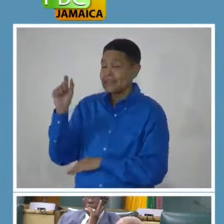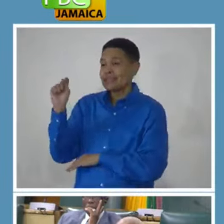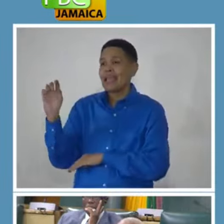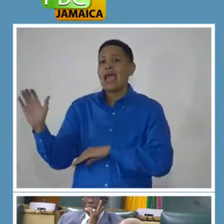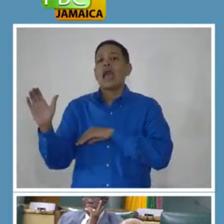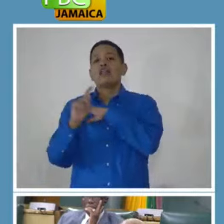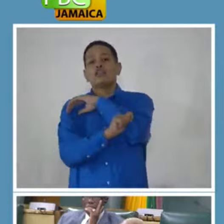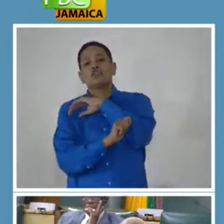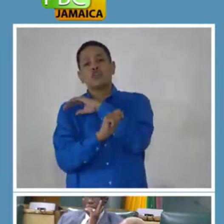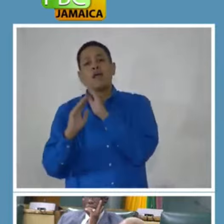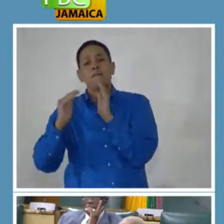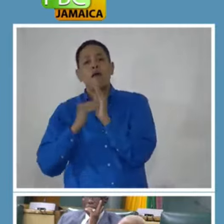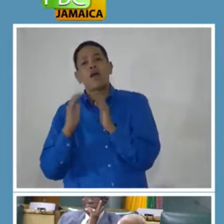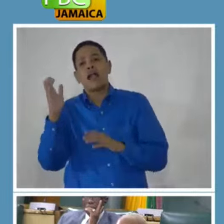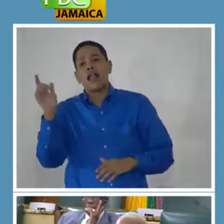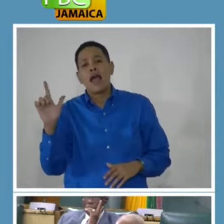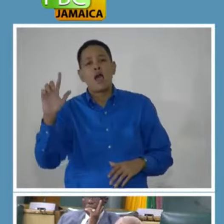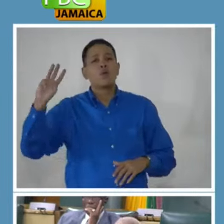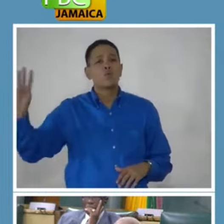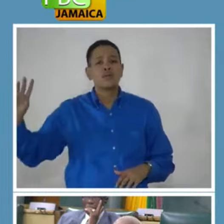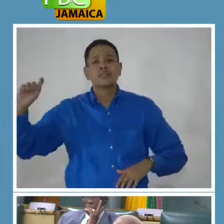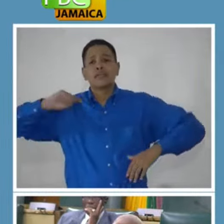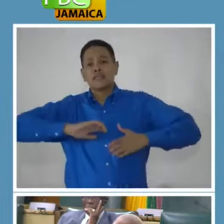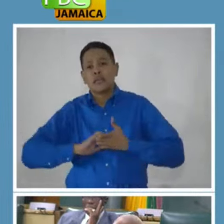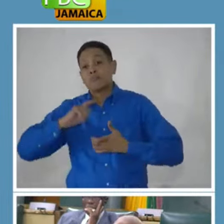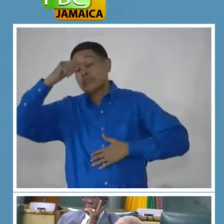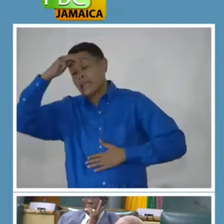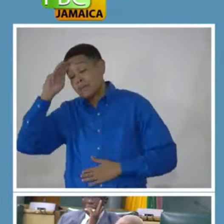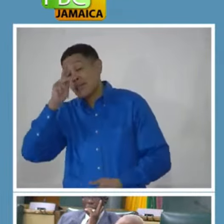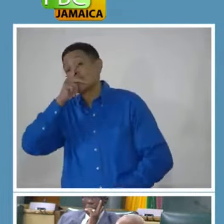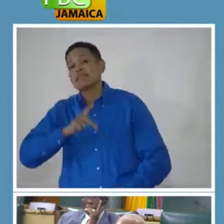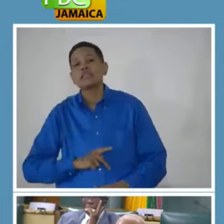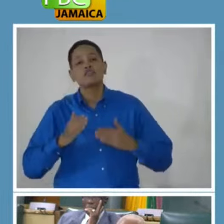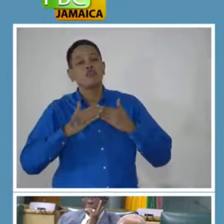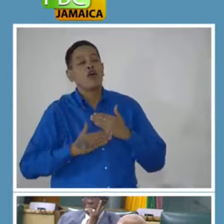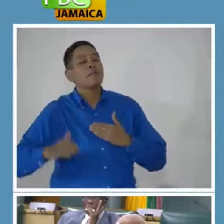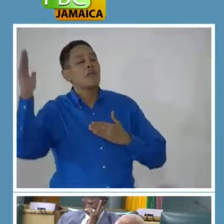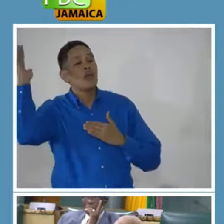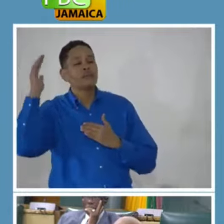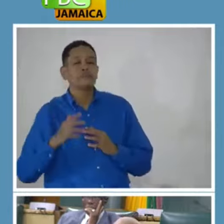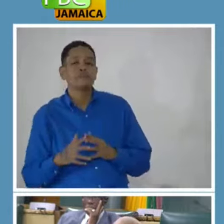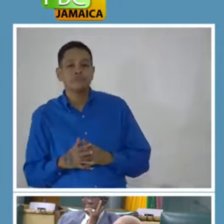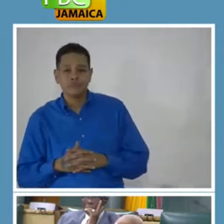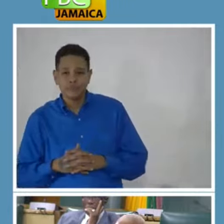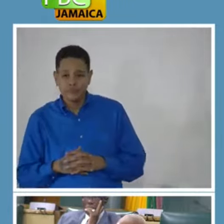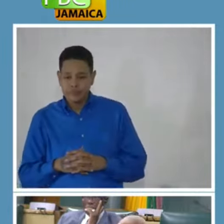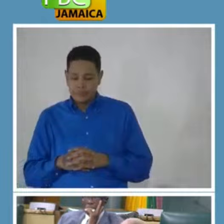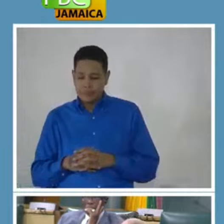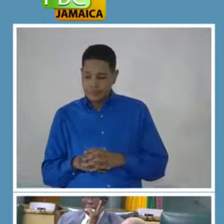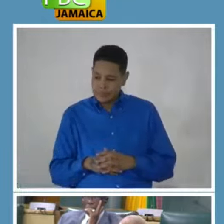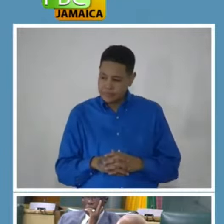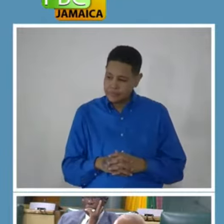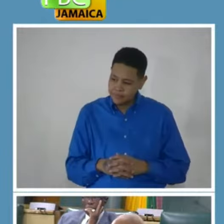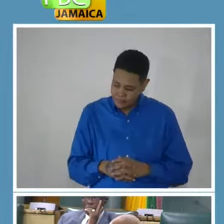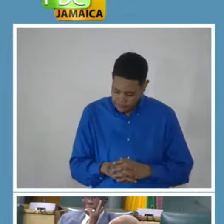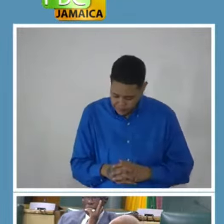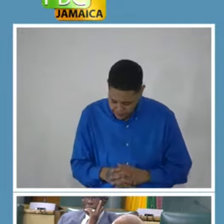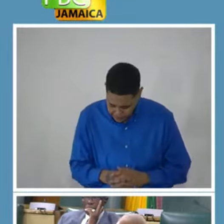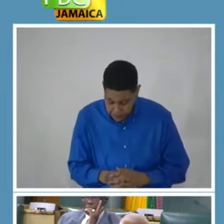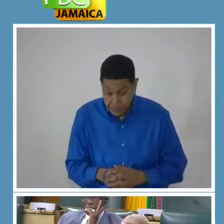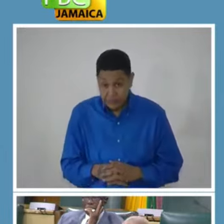covering developments in St. Catherine, Trelawney, Manchester, Clarendon, Westmoreland, St. Thomas,